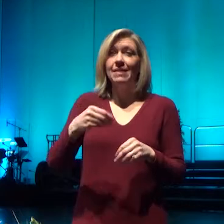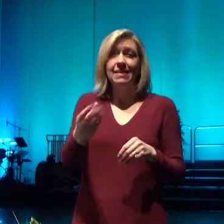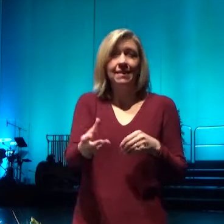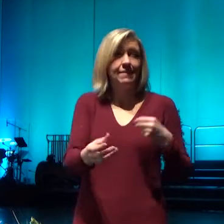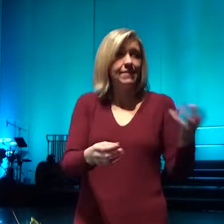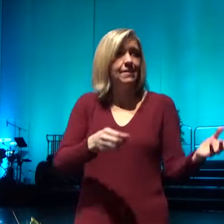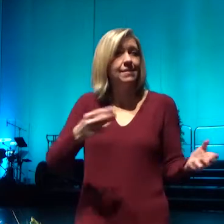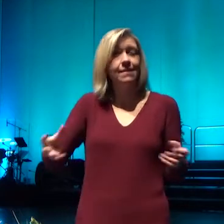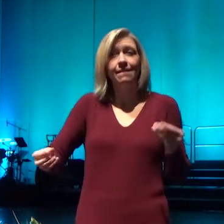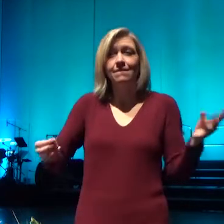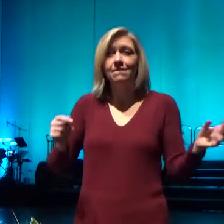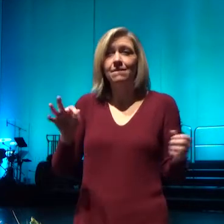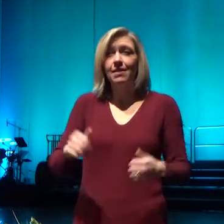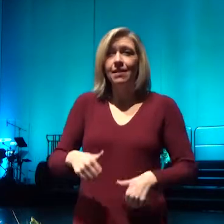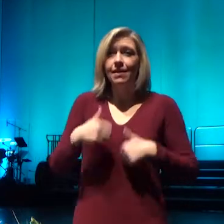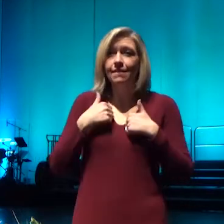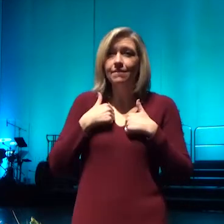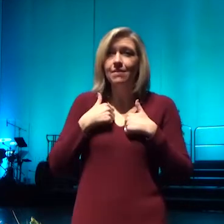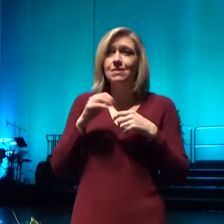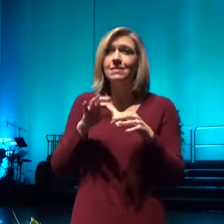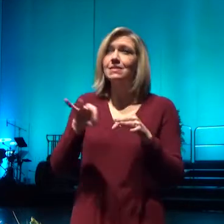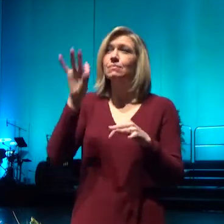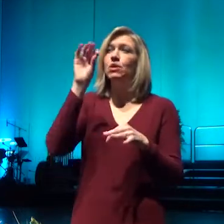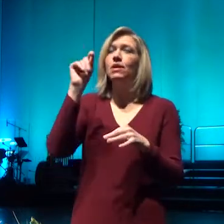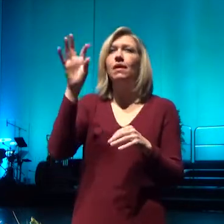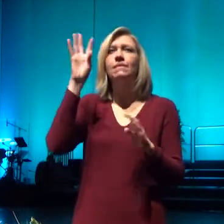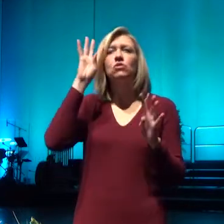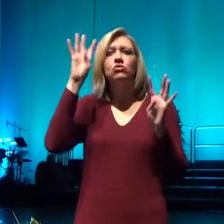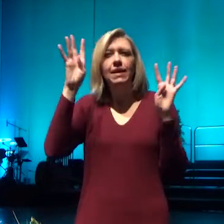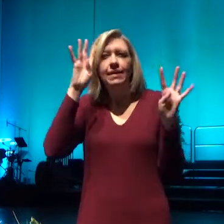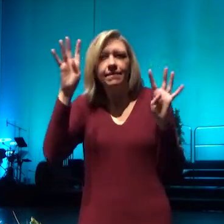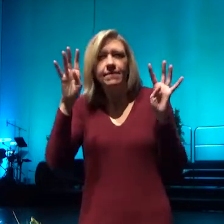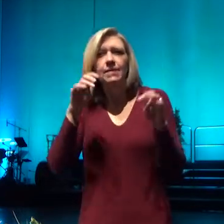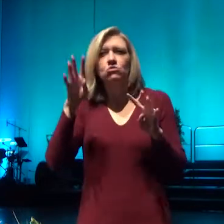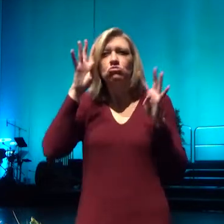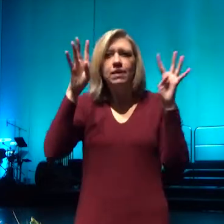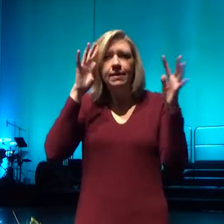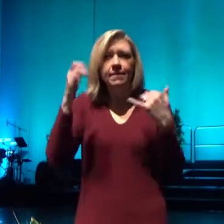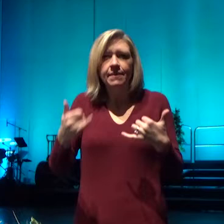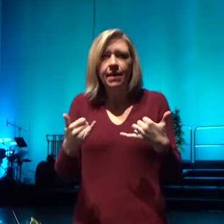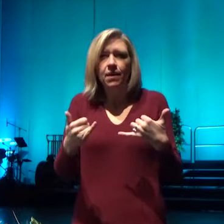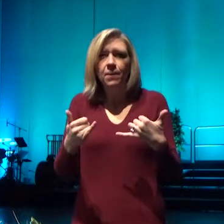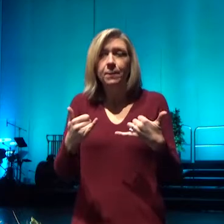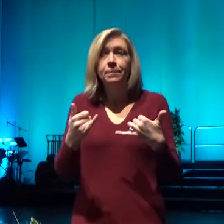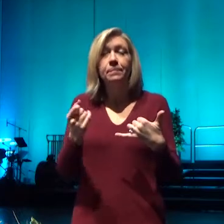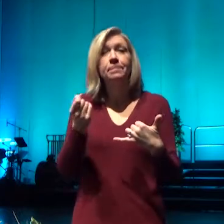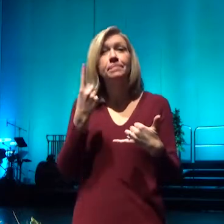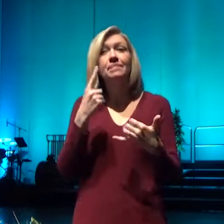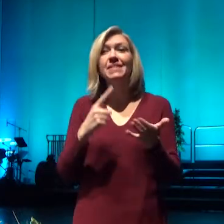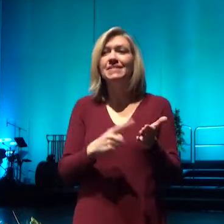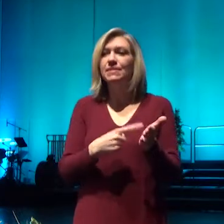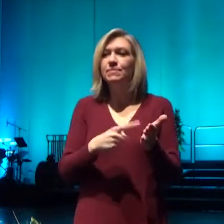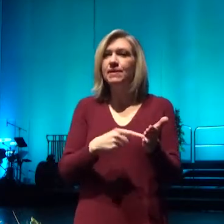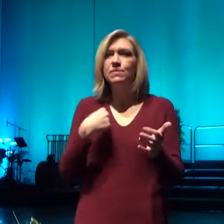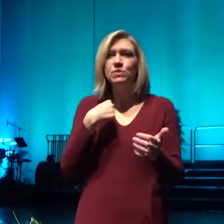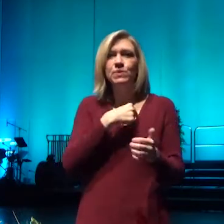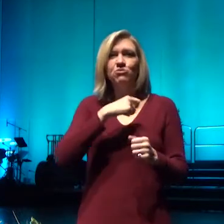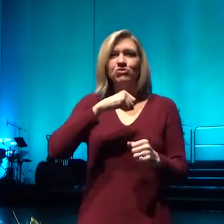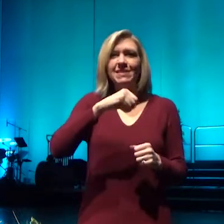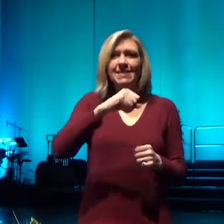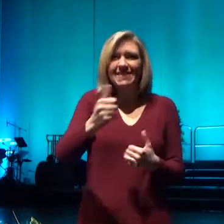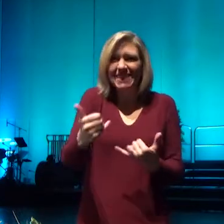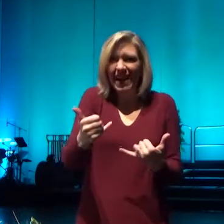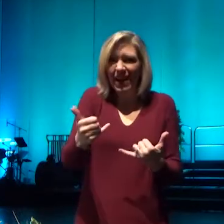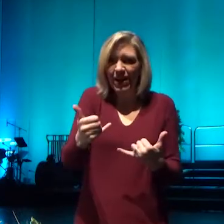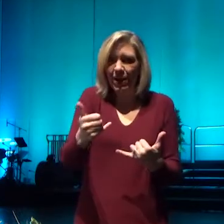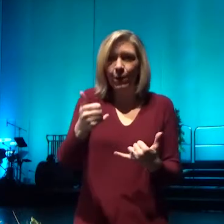givingness of life. It is the spirit of creativity, the creative now. And yet sometimes we resist that